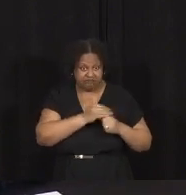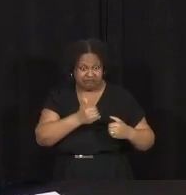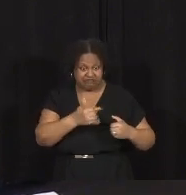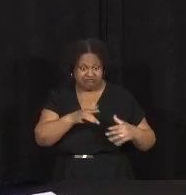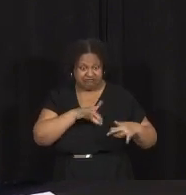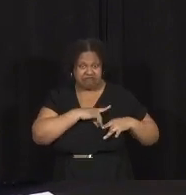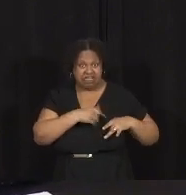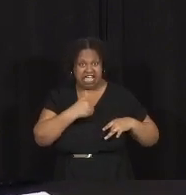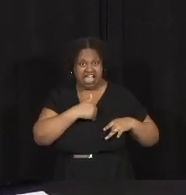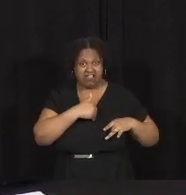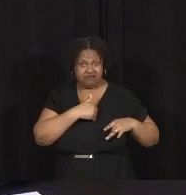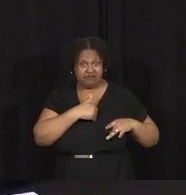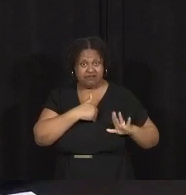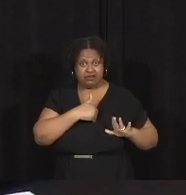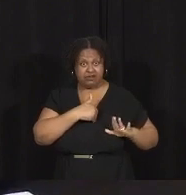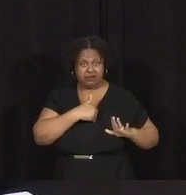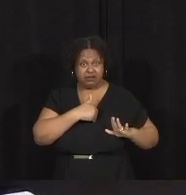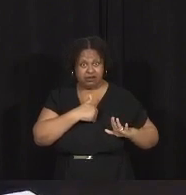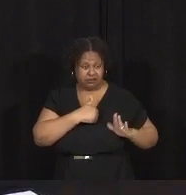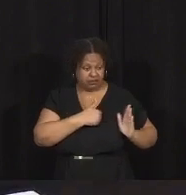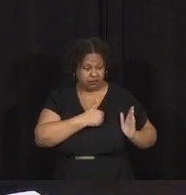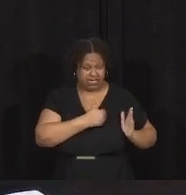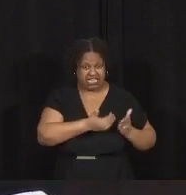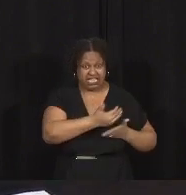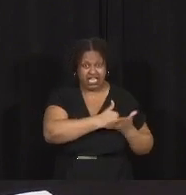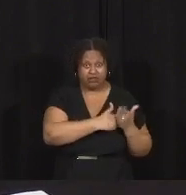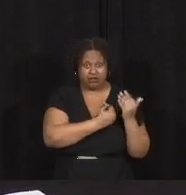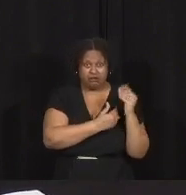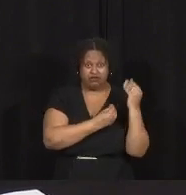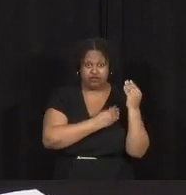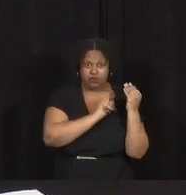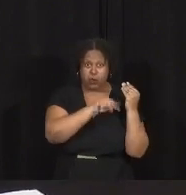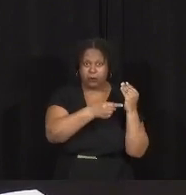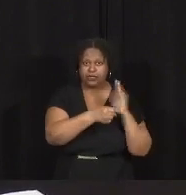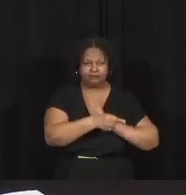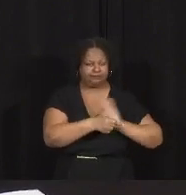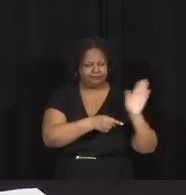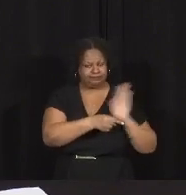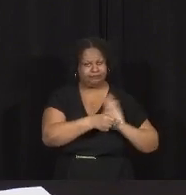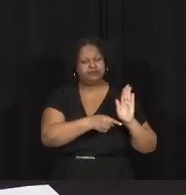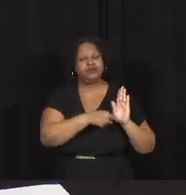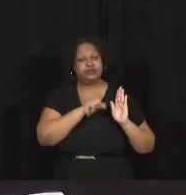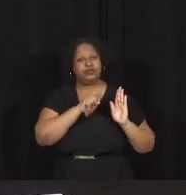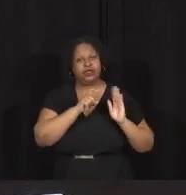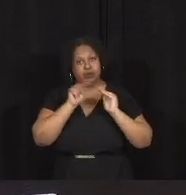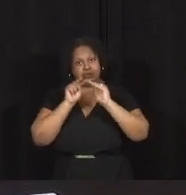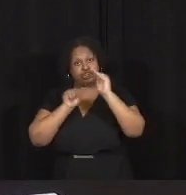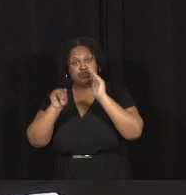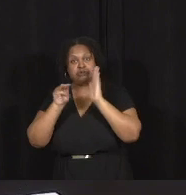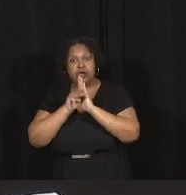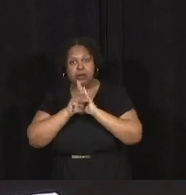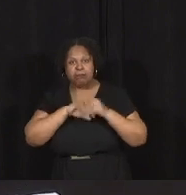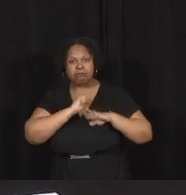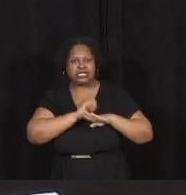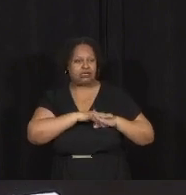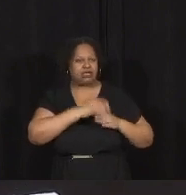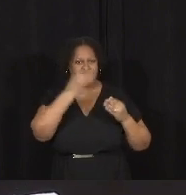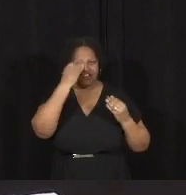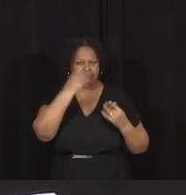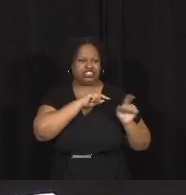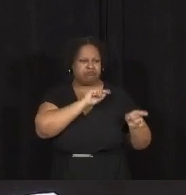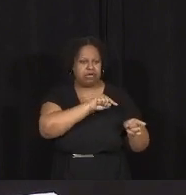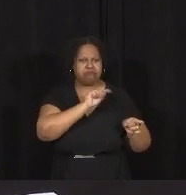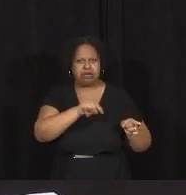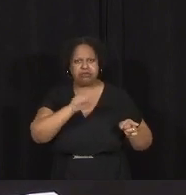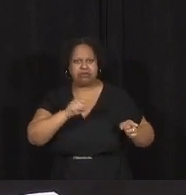look at projections which are based on other things. Sadly, in countries that are